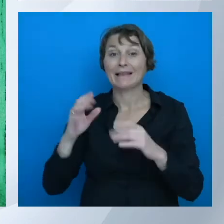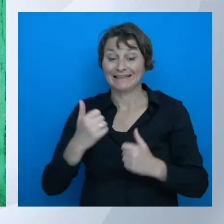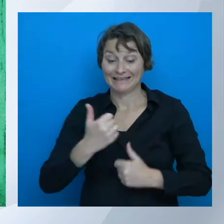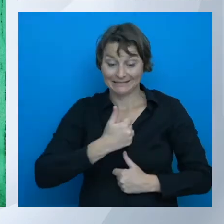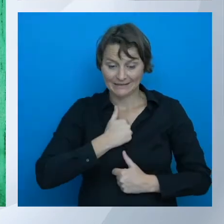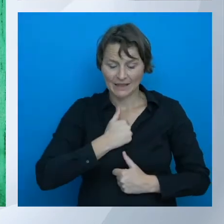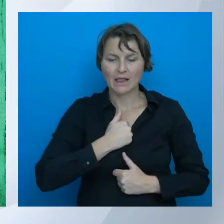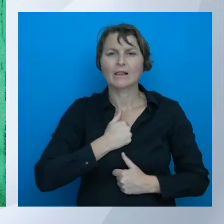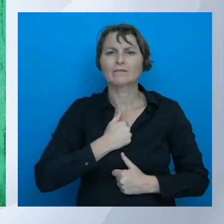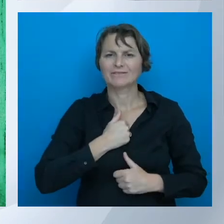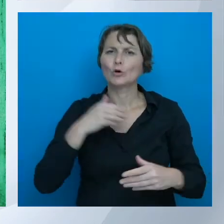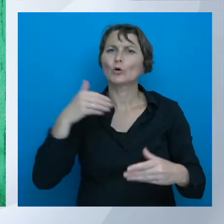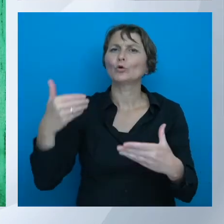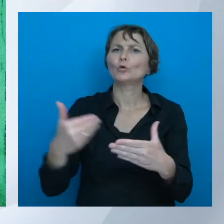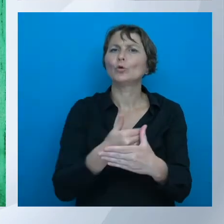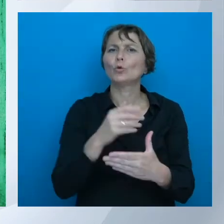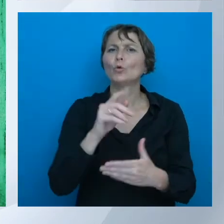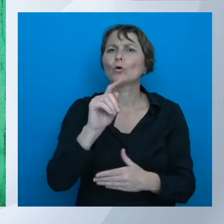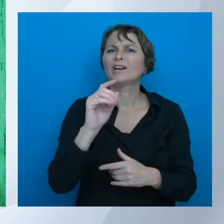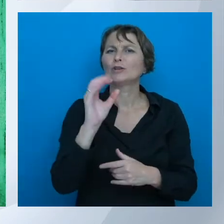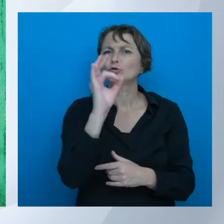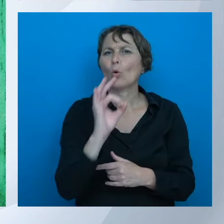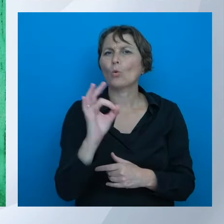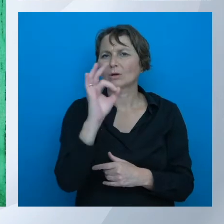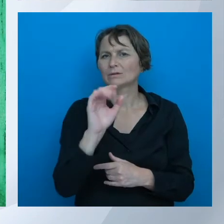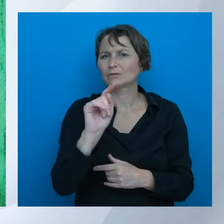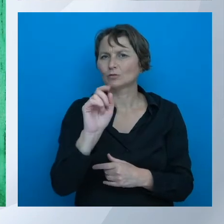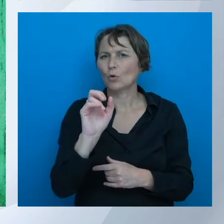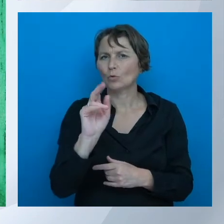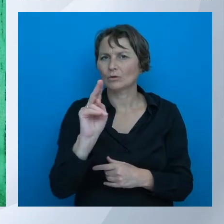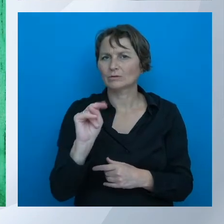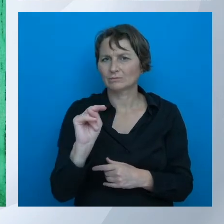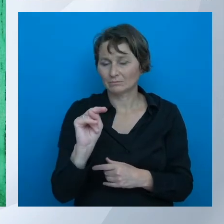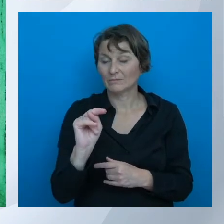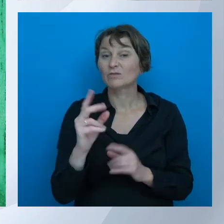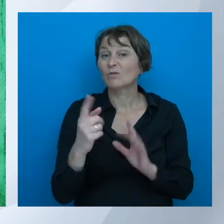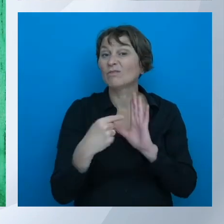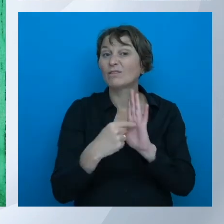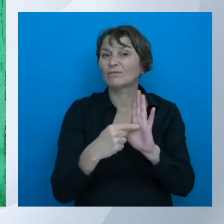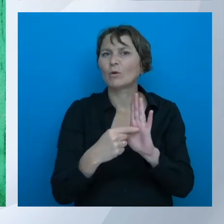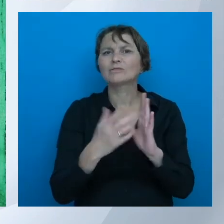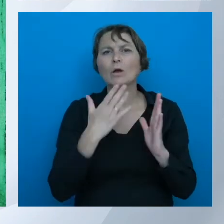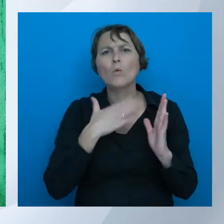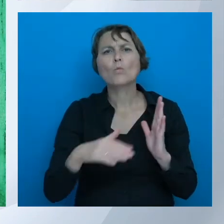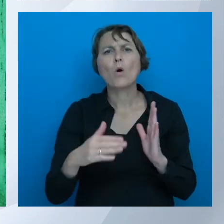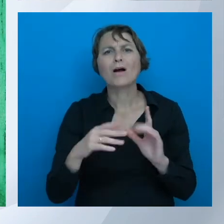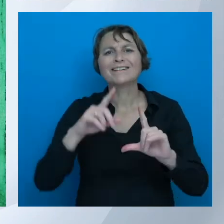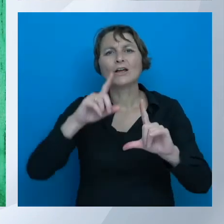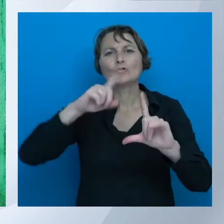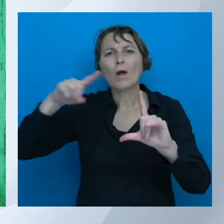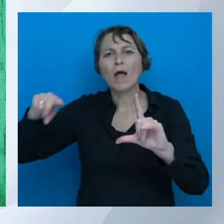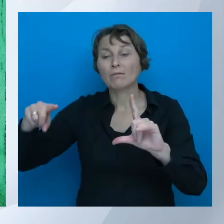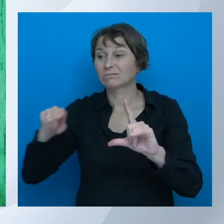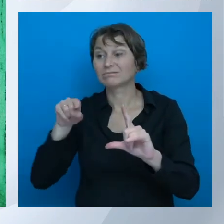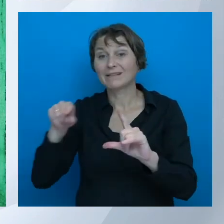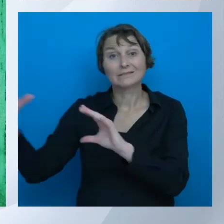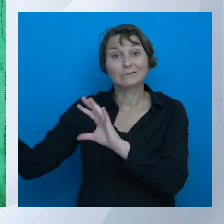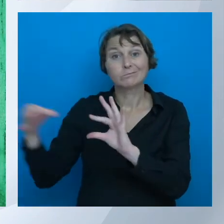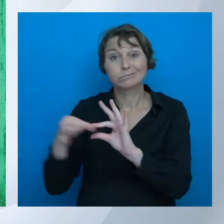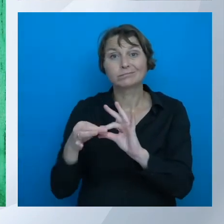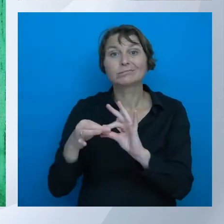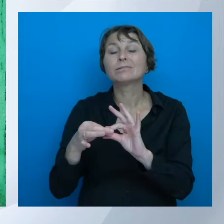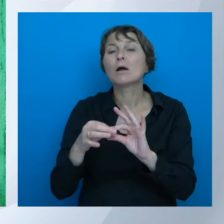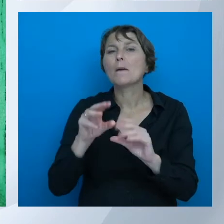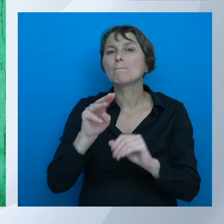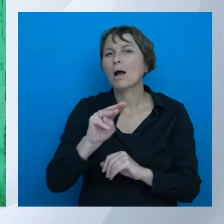our concept, we want to call the graph. Calling the graph is an API from Microsoft. And you can get anything from there if you do have